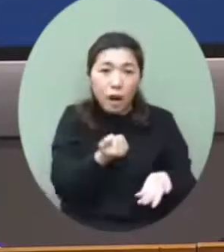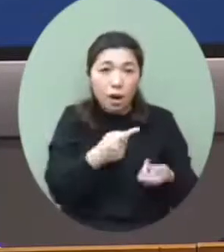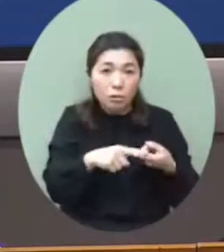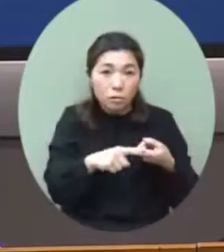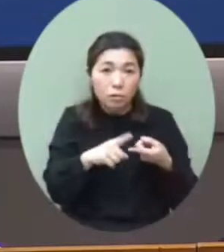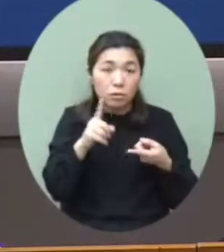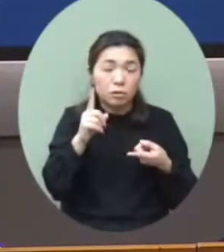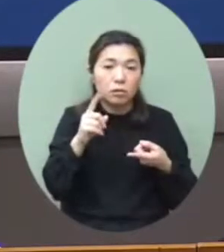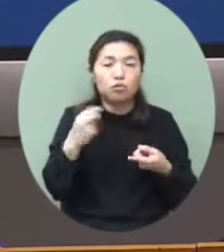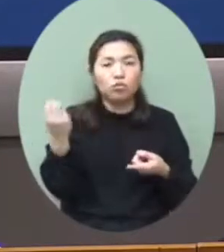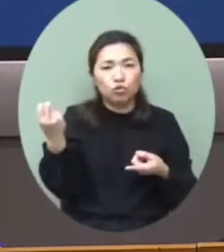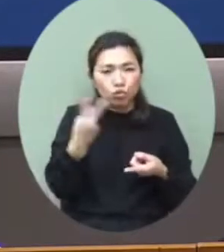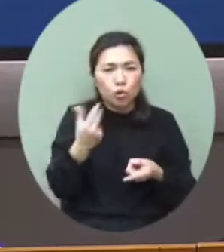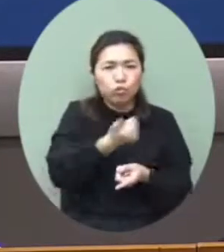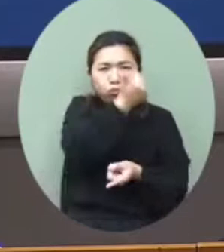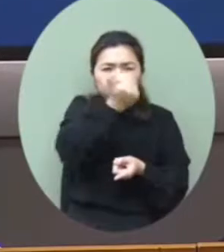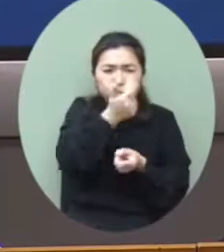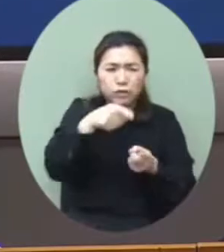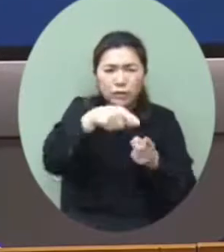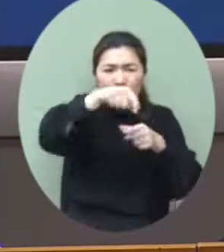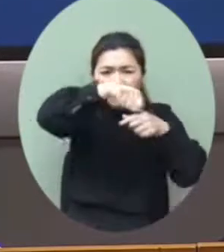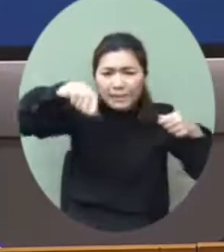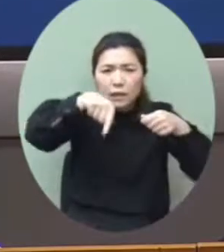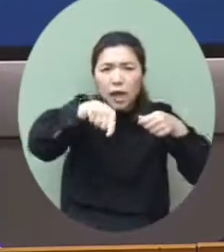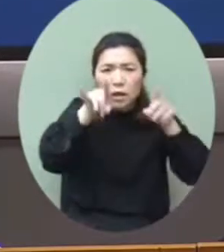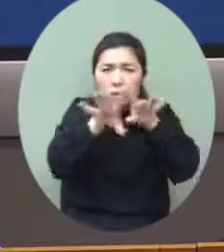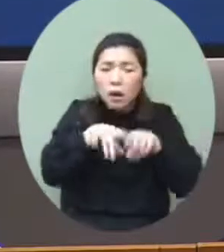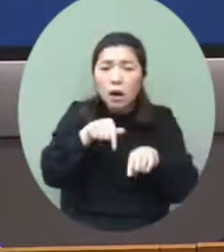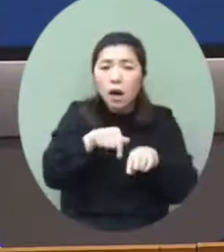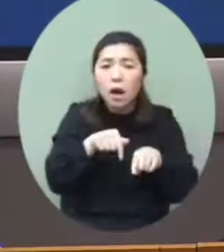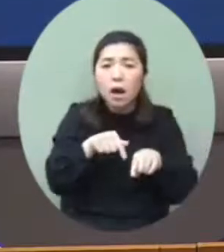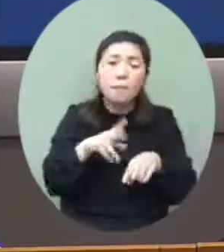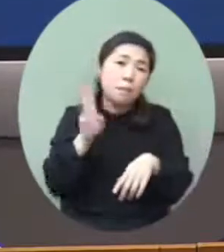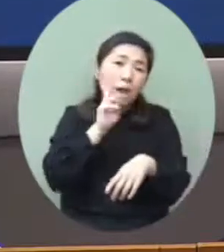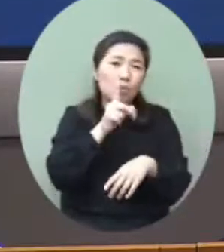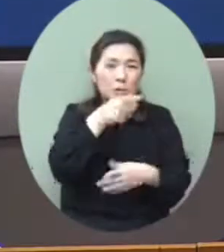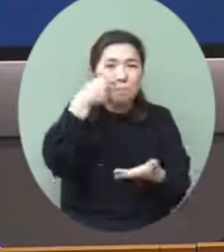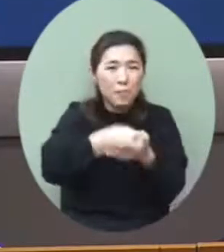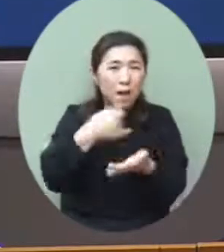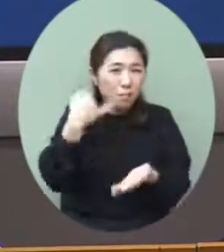provided with anti-epidemic kits. So we will do it more quickly, and we will